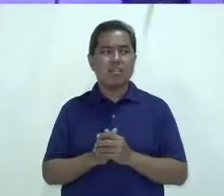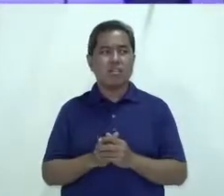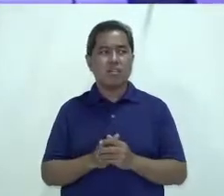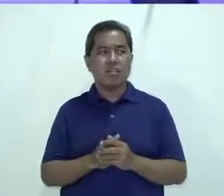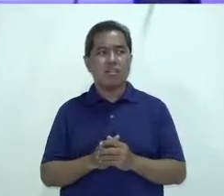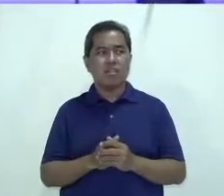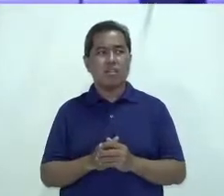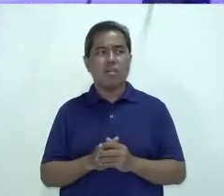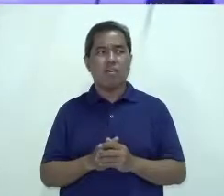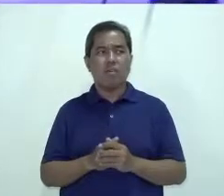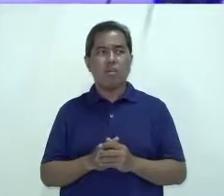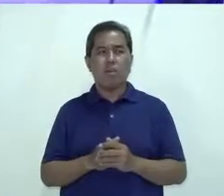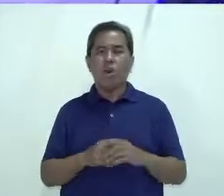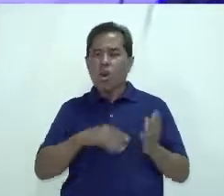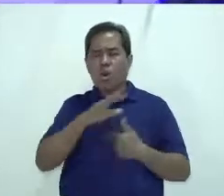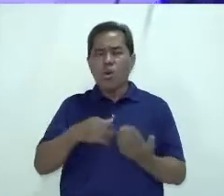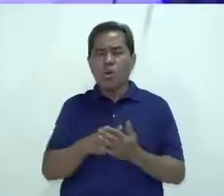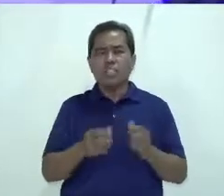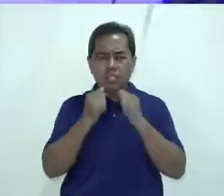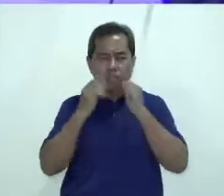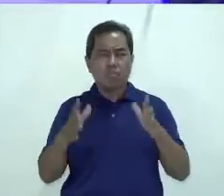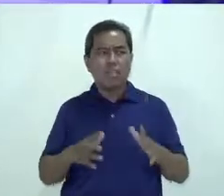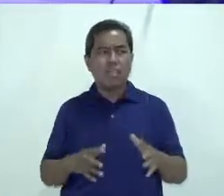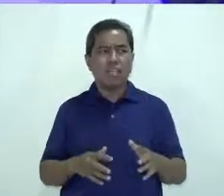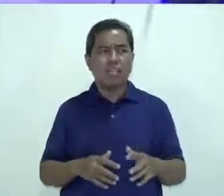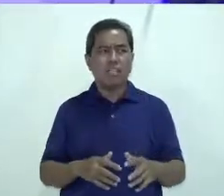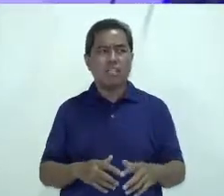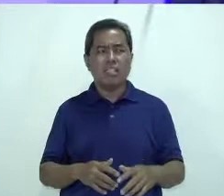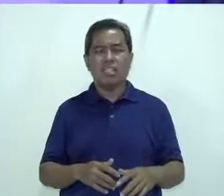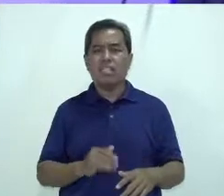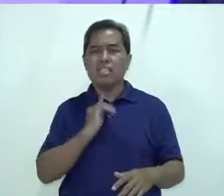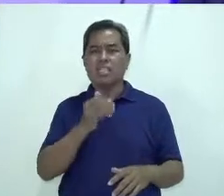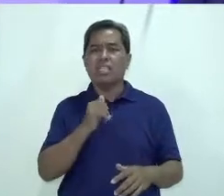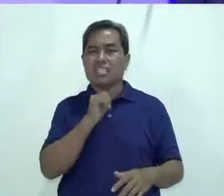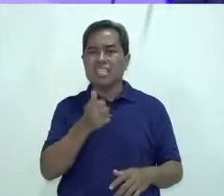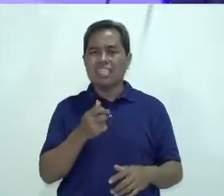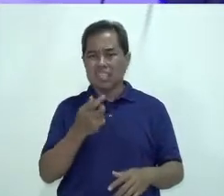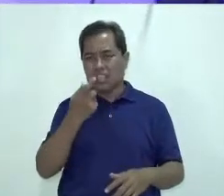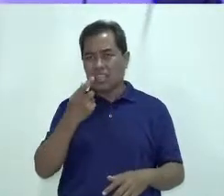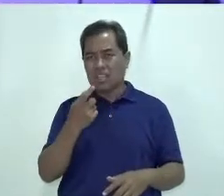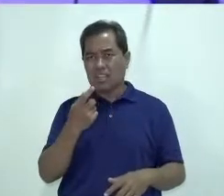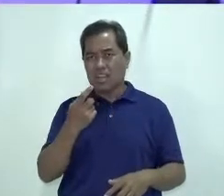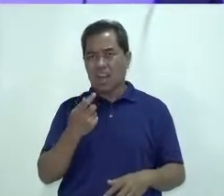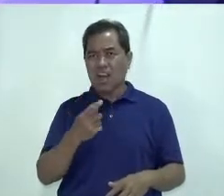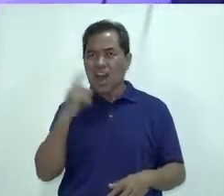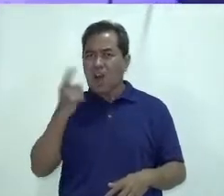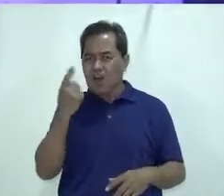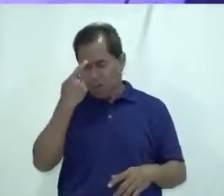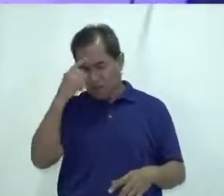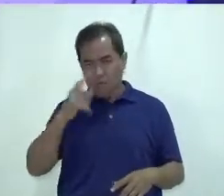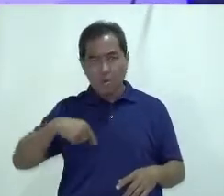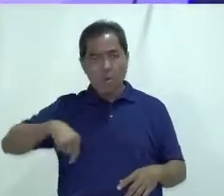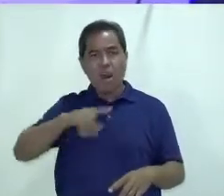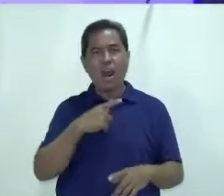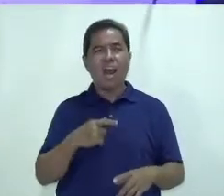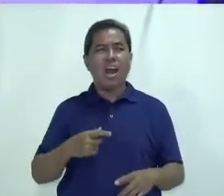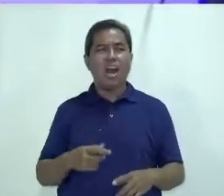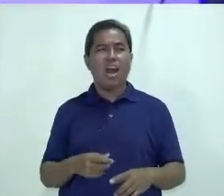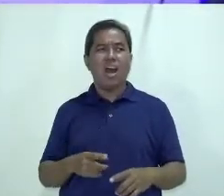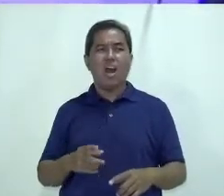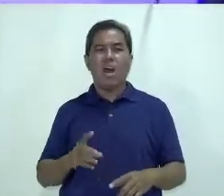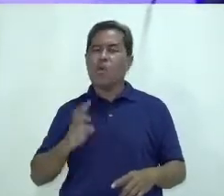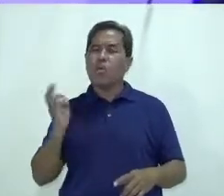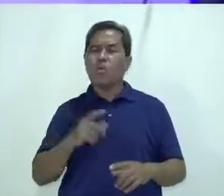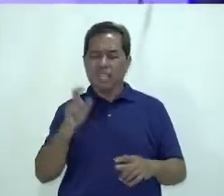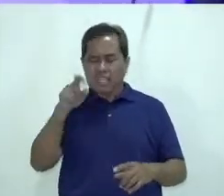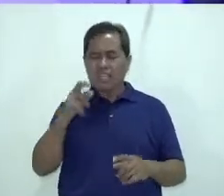of this blessing that we have, it's not for our own pleasure. It's not just for our own. We just need to thank the Lord, for